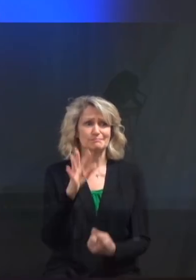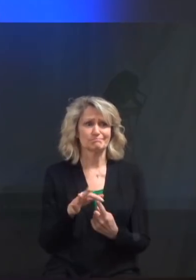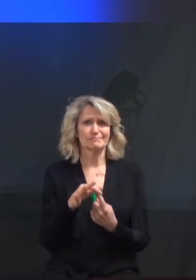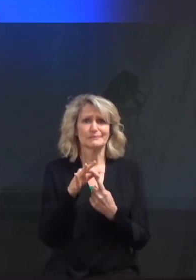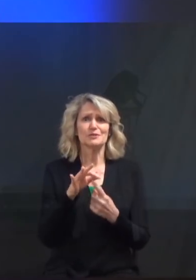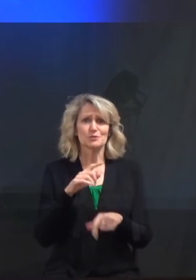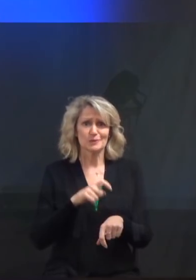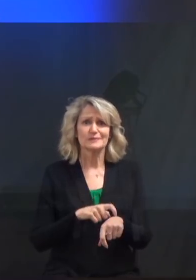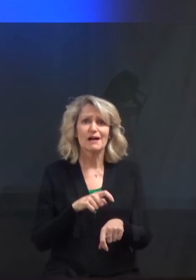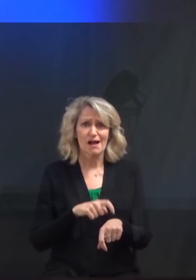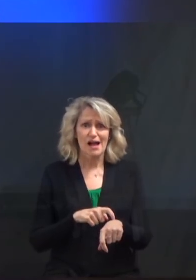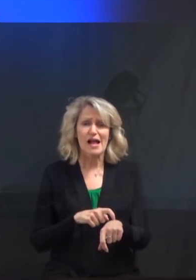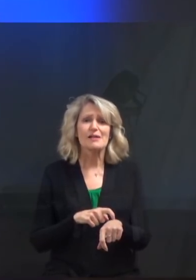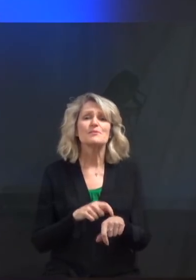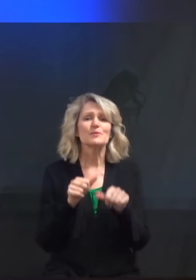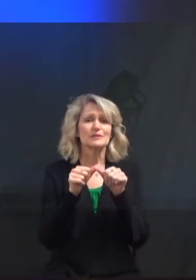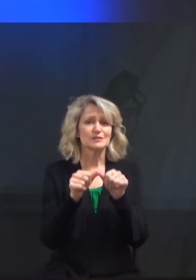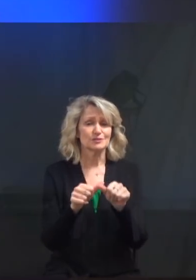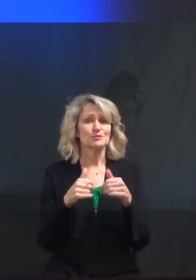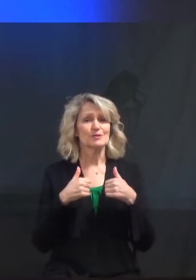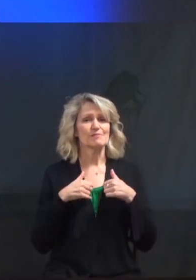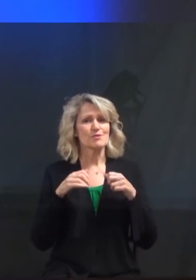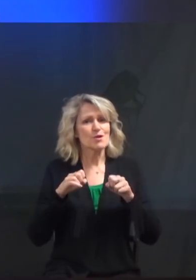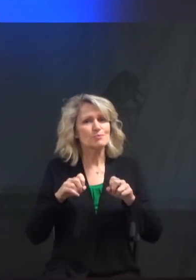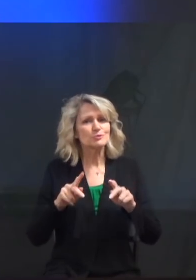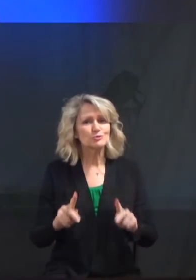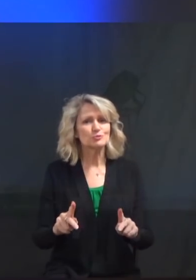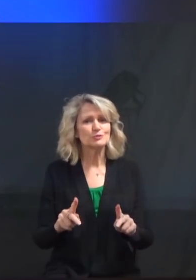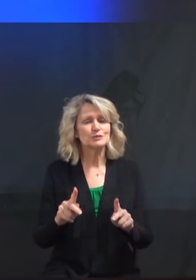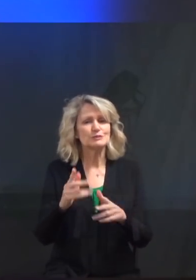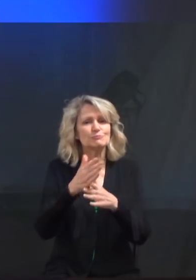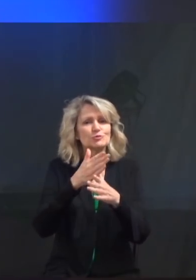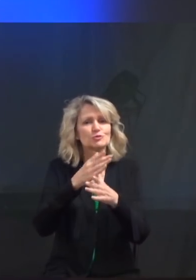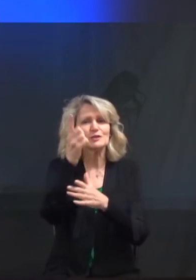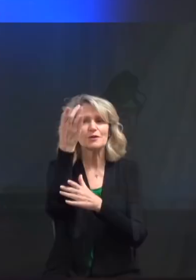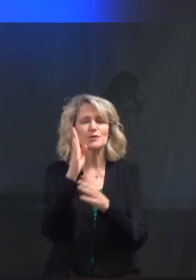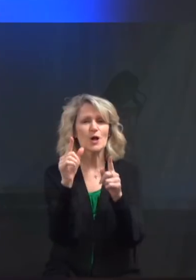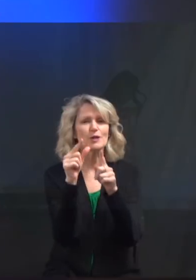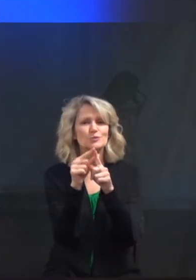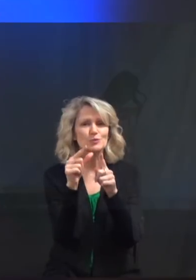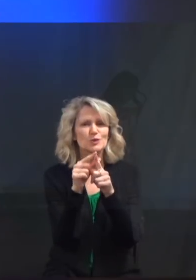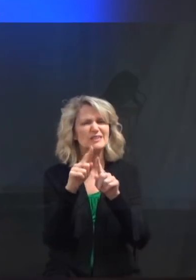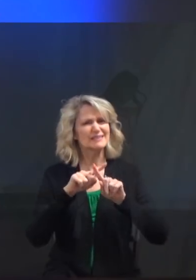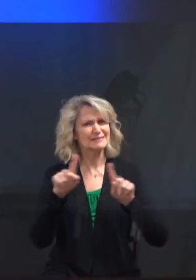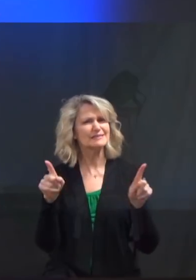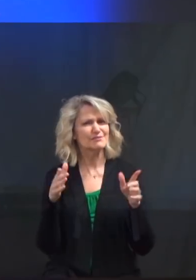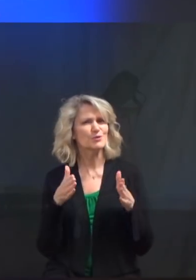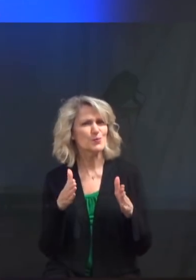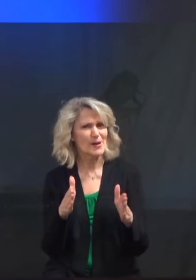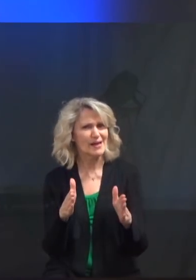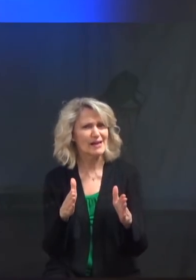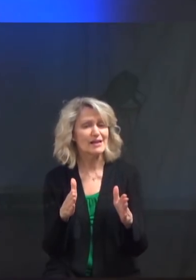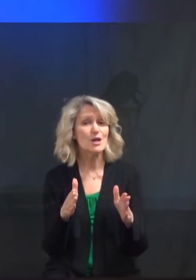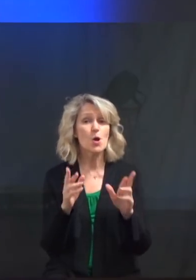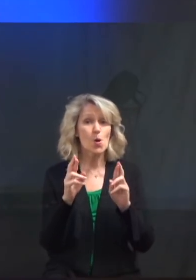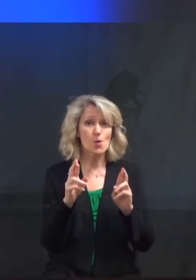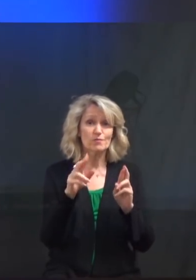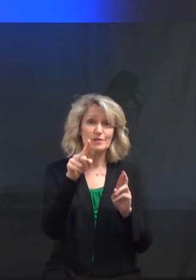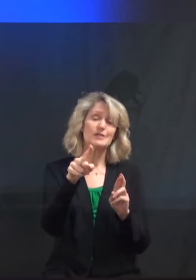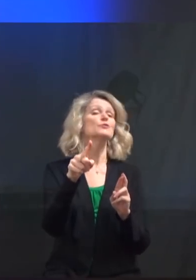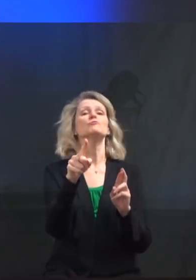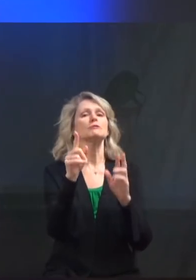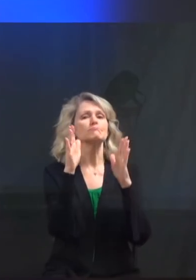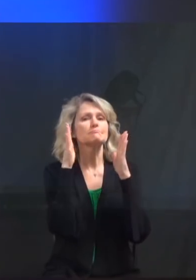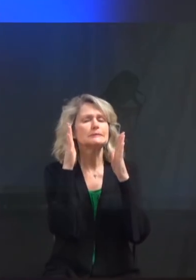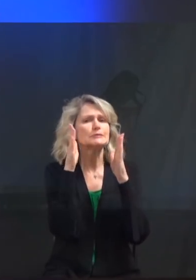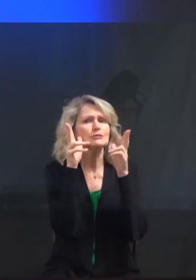and we continue to have the opportunity to share God's Word this way, and hopefully you're able to not only listen to it yourself, but